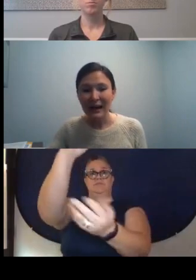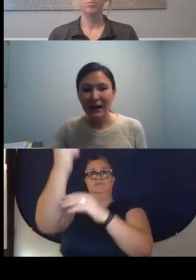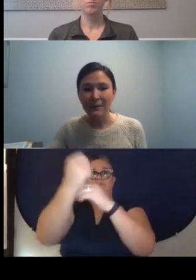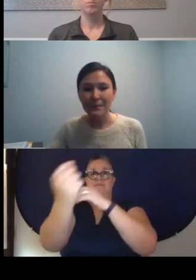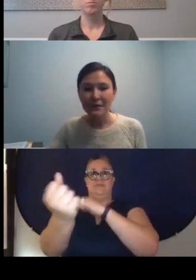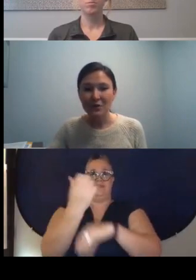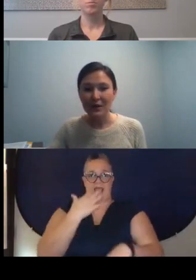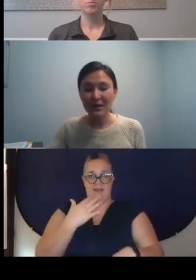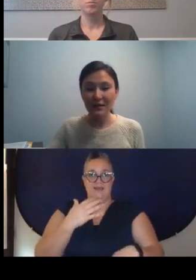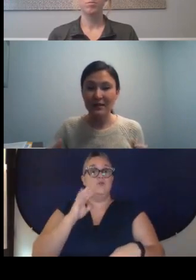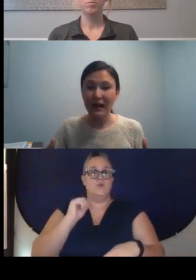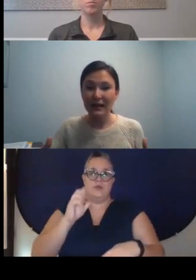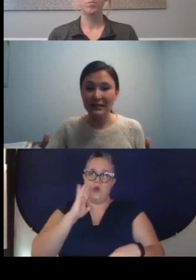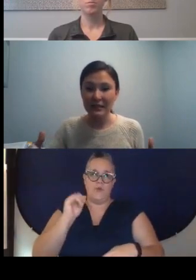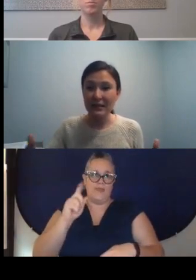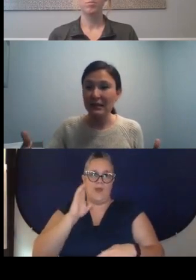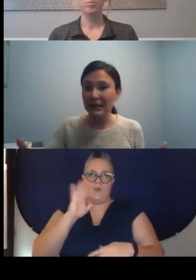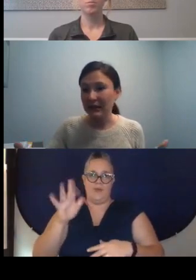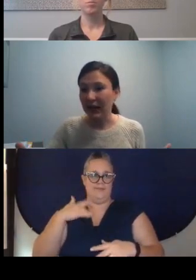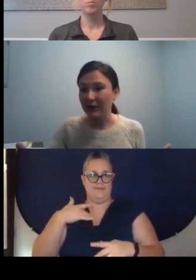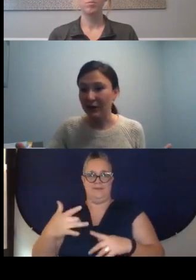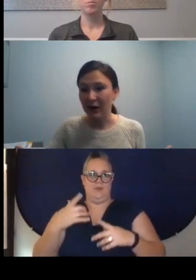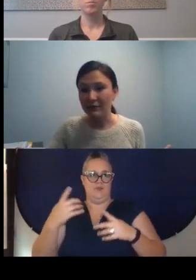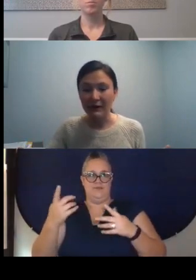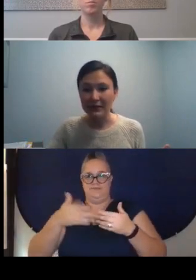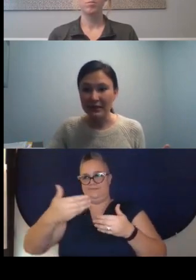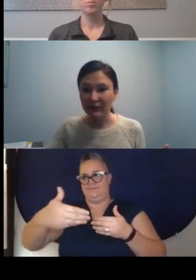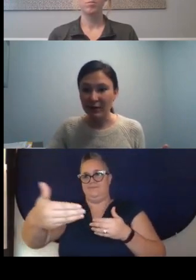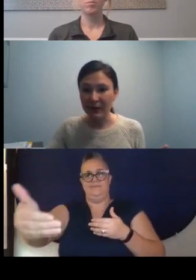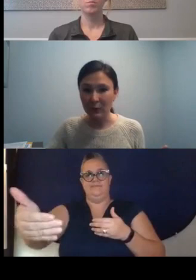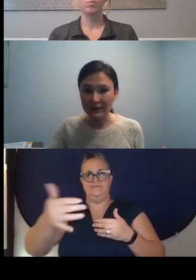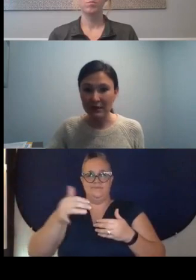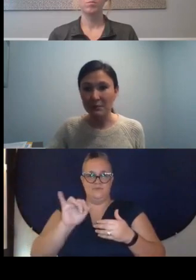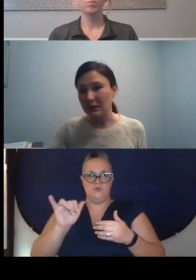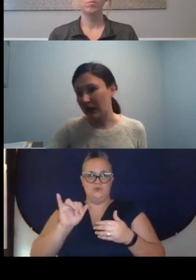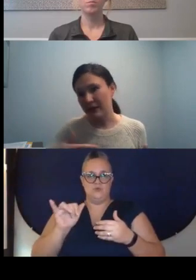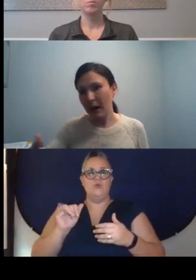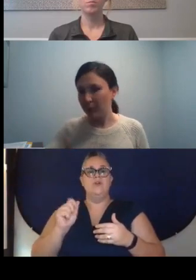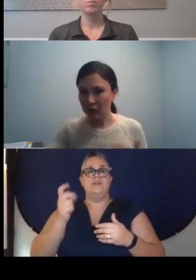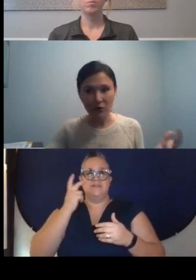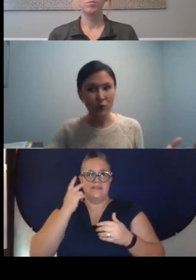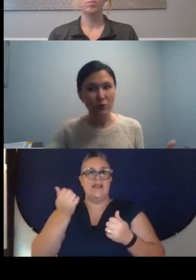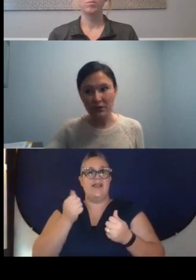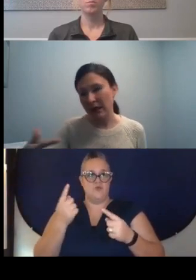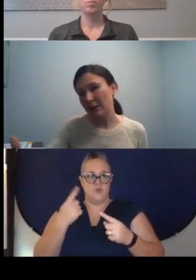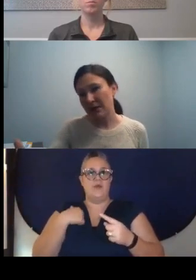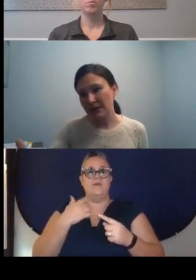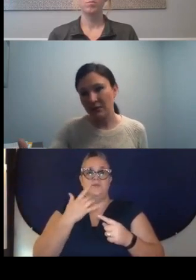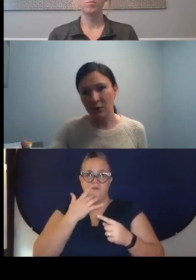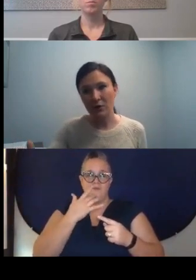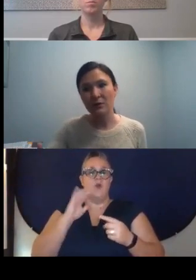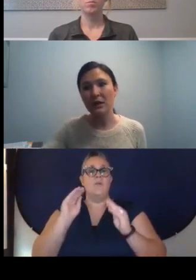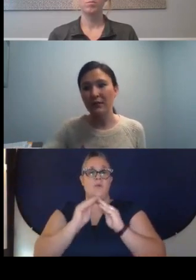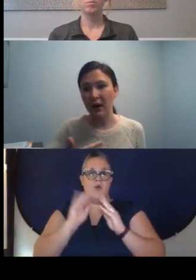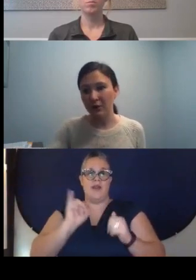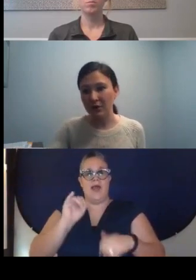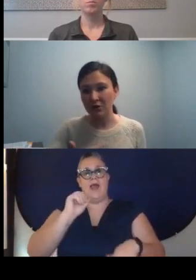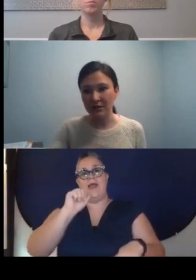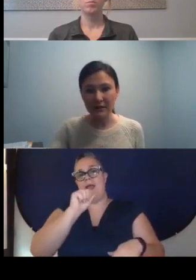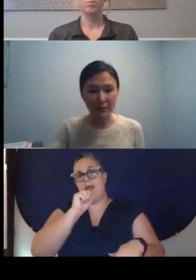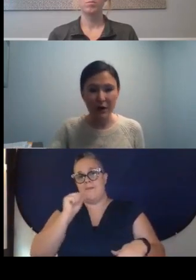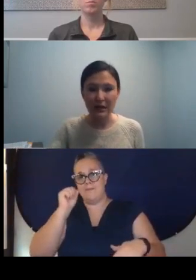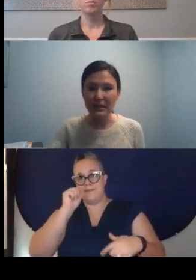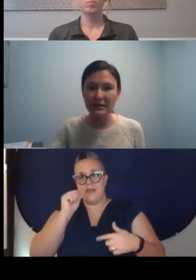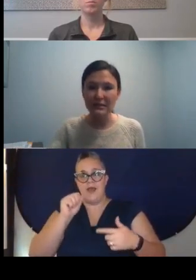increase. So I think that that is a key indicator of, obviously everybody wants to be like the Apples, the Googles, the Amazons of the world, of how